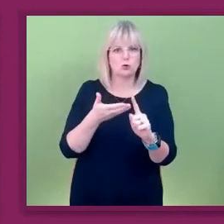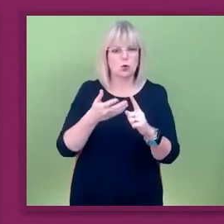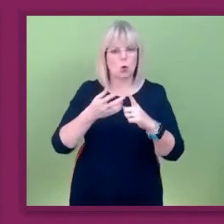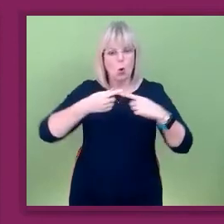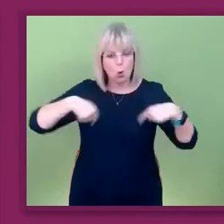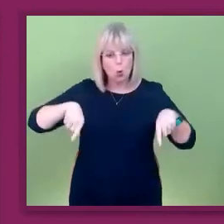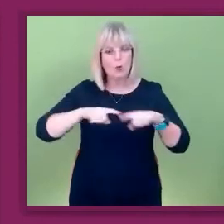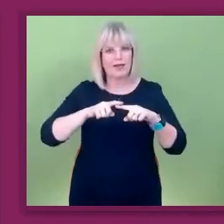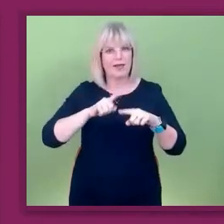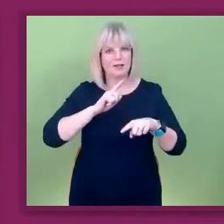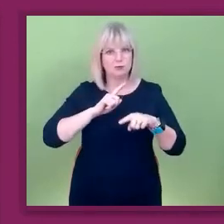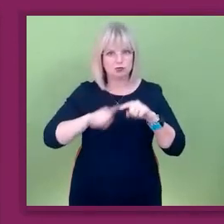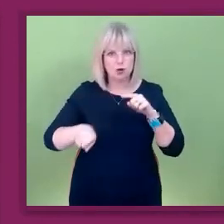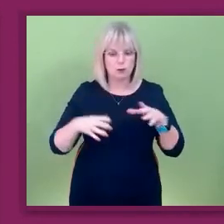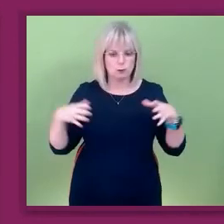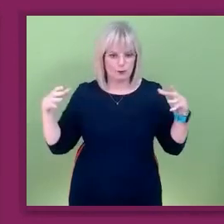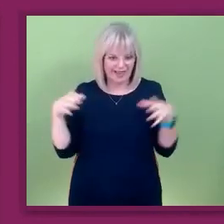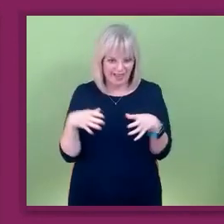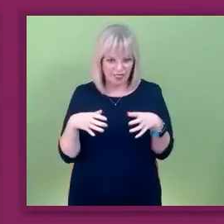out.